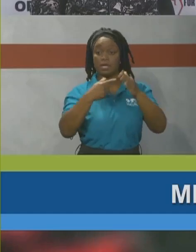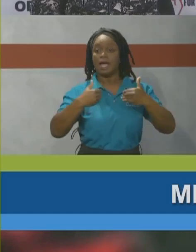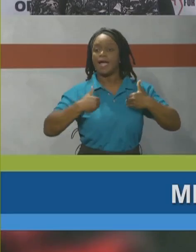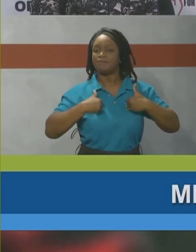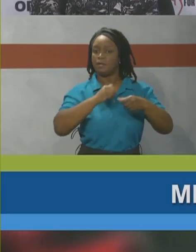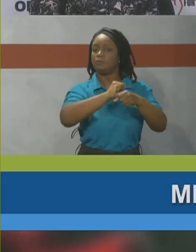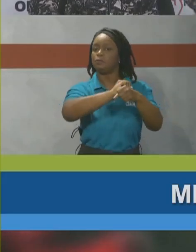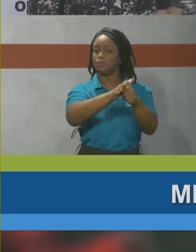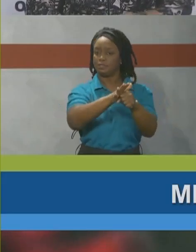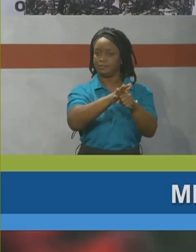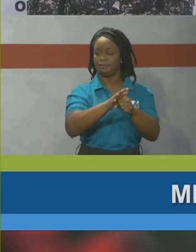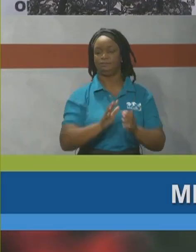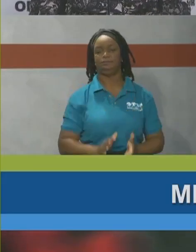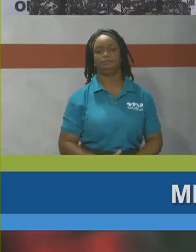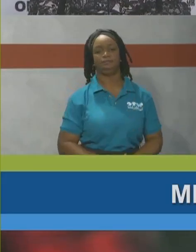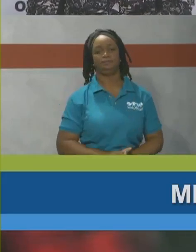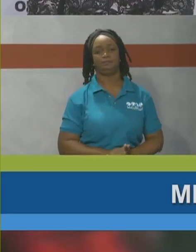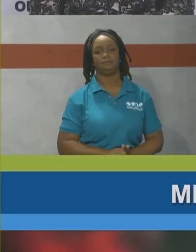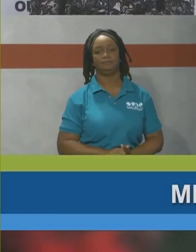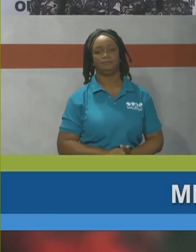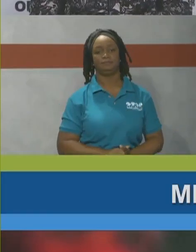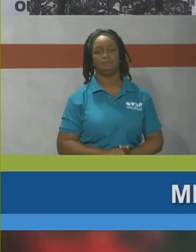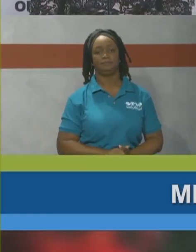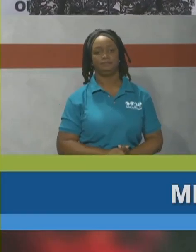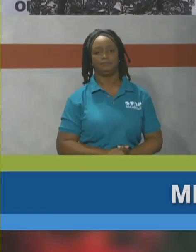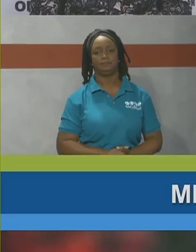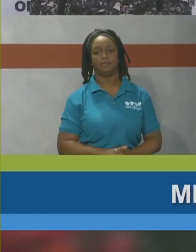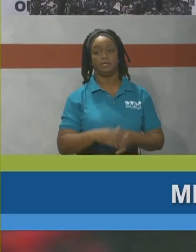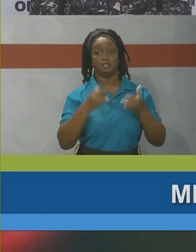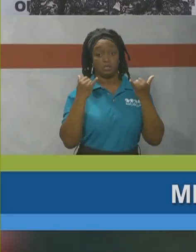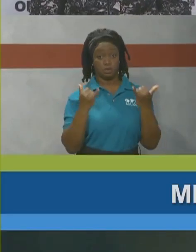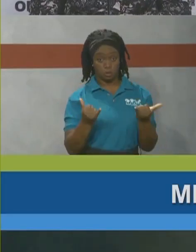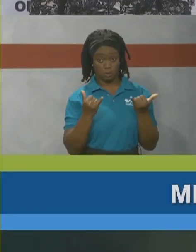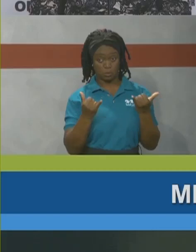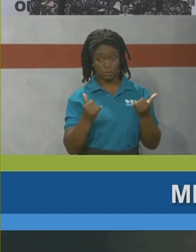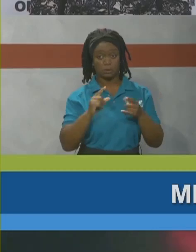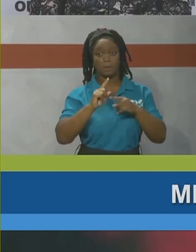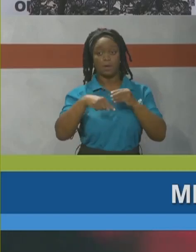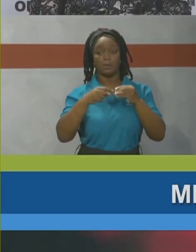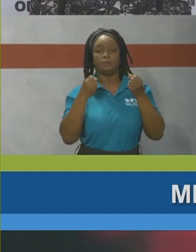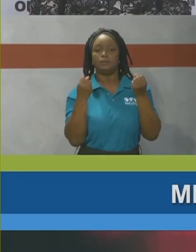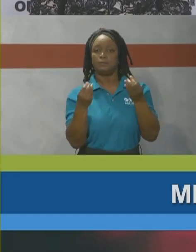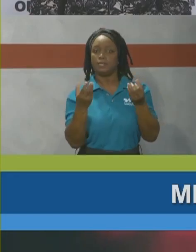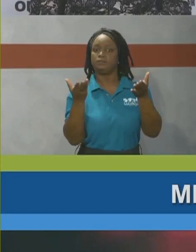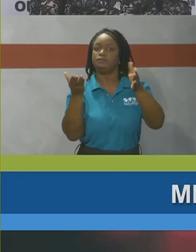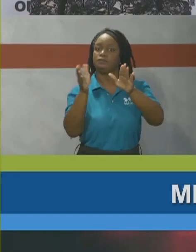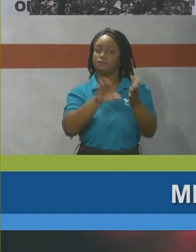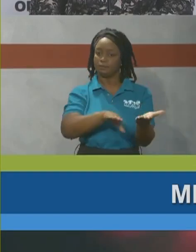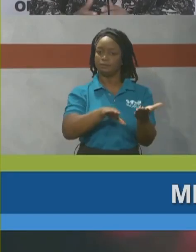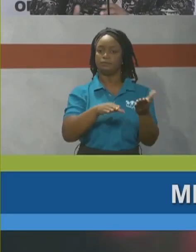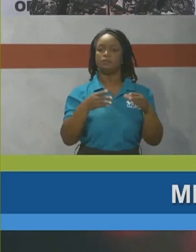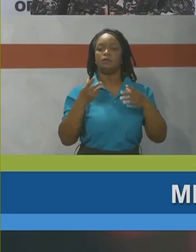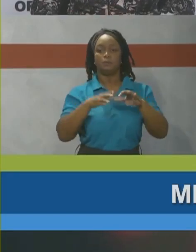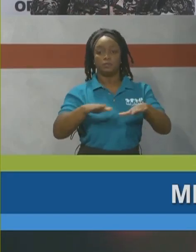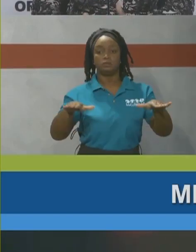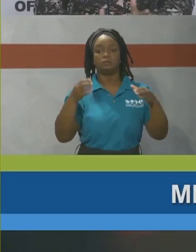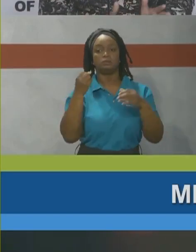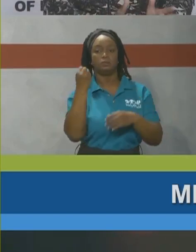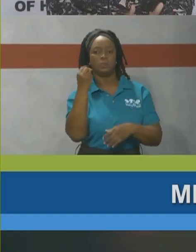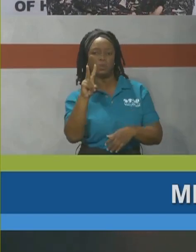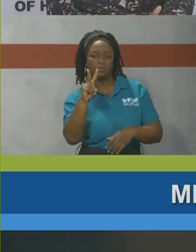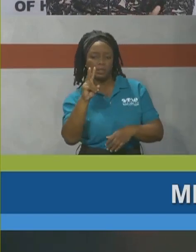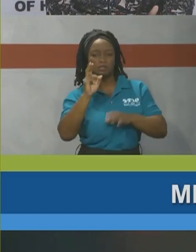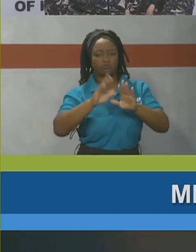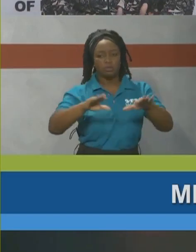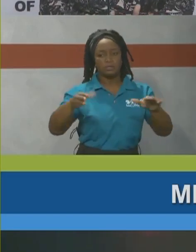As we go through in terms of the actual mortality now, we're looking at 12 deaths so far. So I'm giving you all the figures. So we